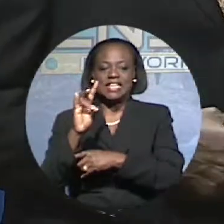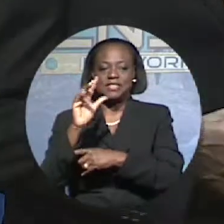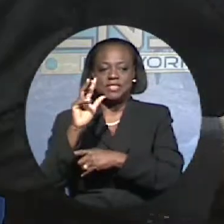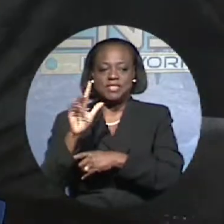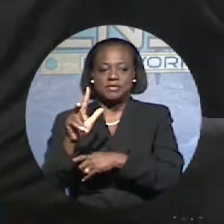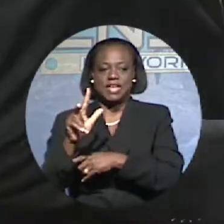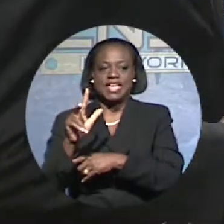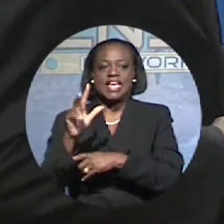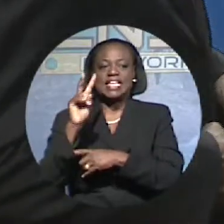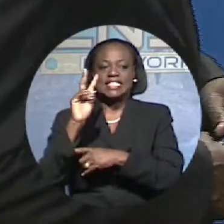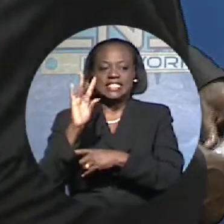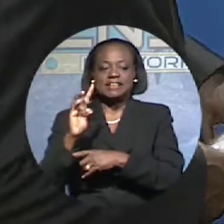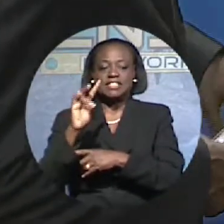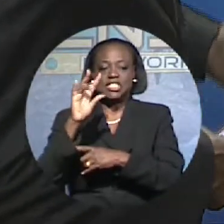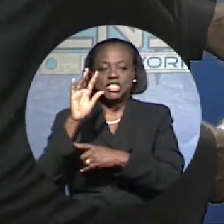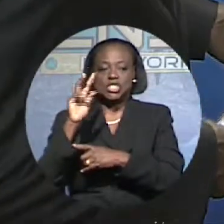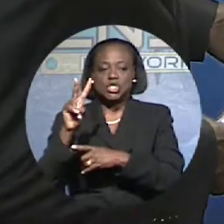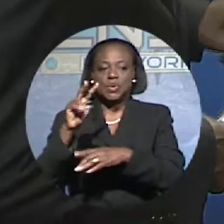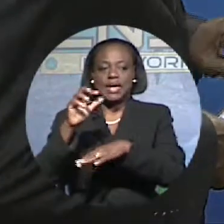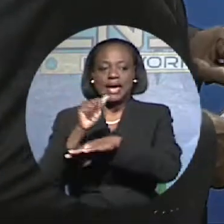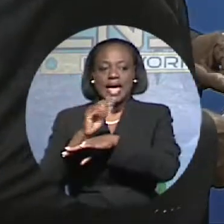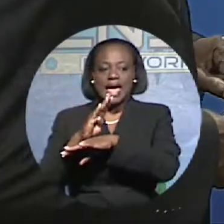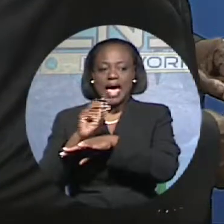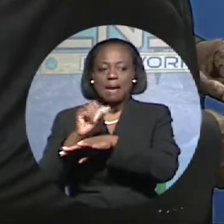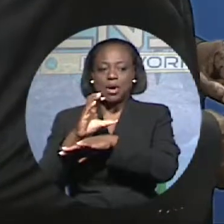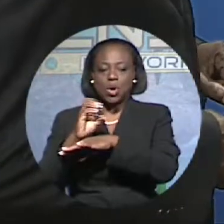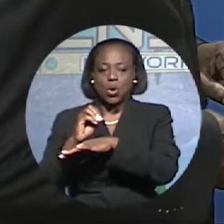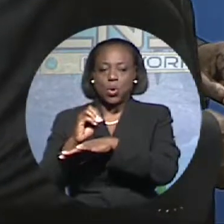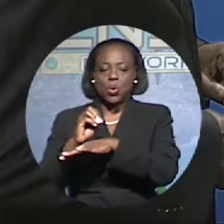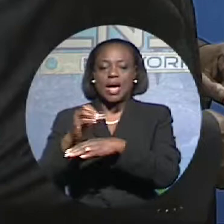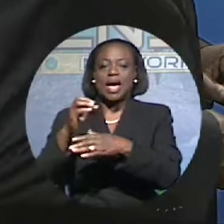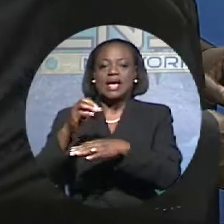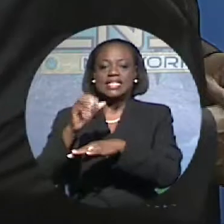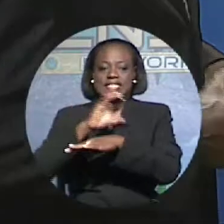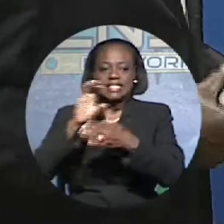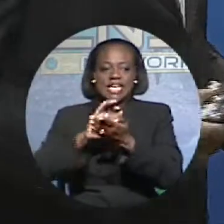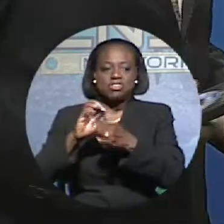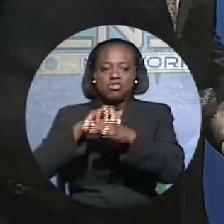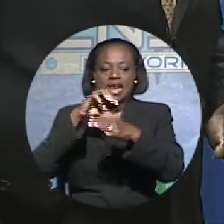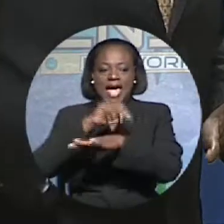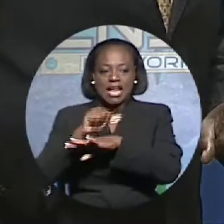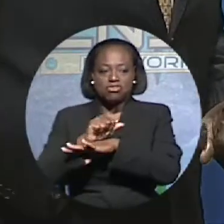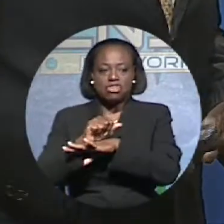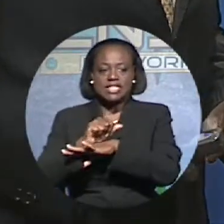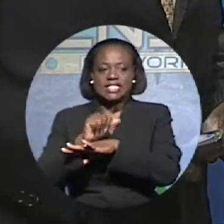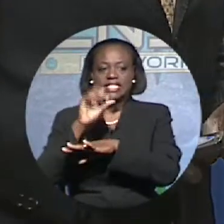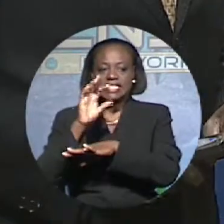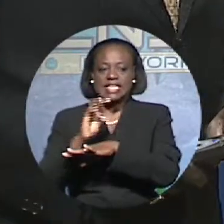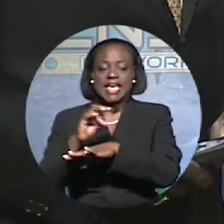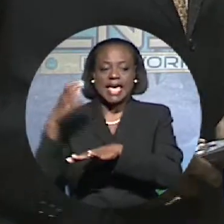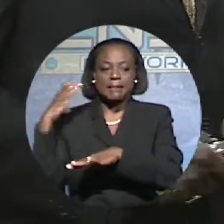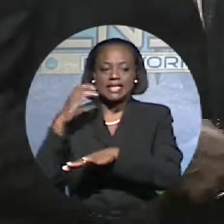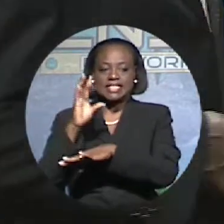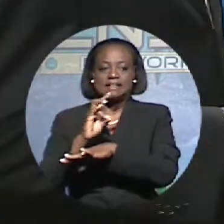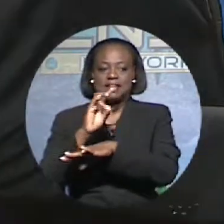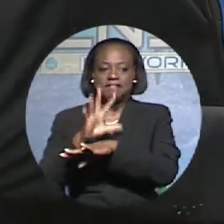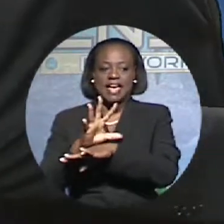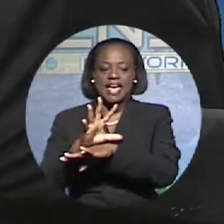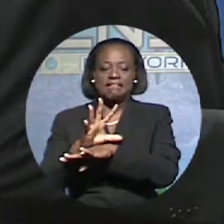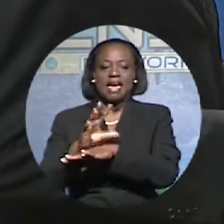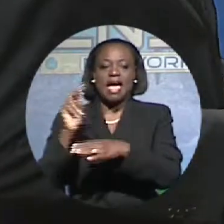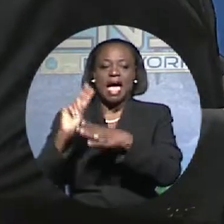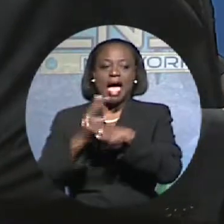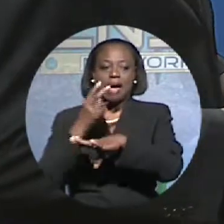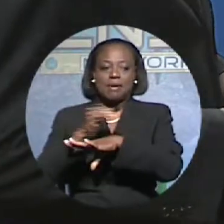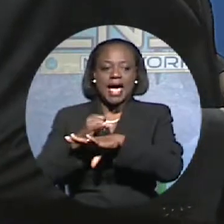Abaco, 73 in Marsh Harbor, 75 in Fresh Creek, that's Central Andrews, here in the capital, 75, 74 degrees over in